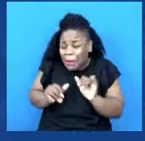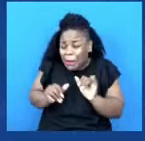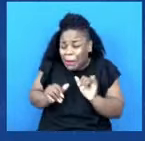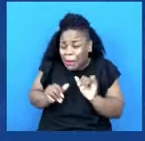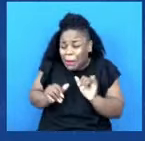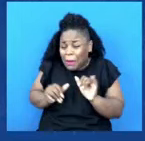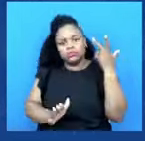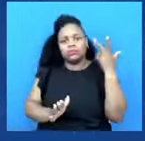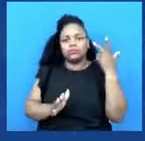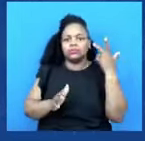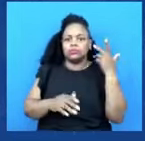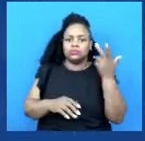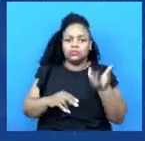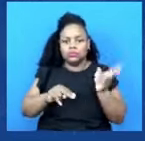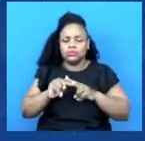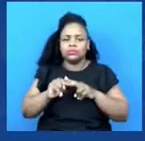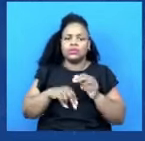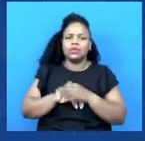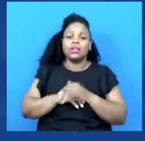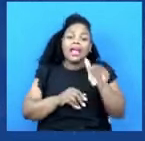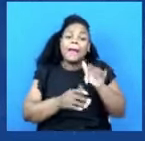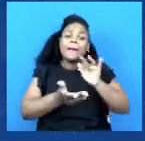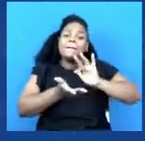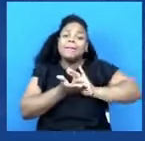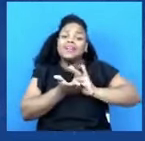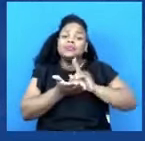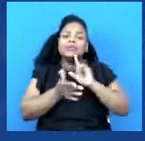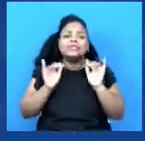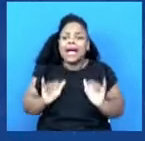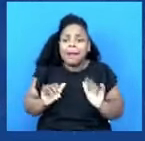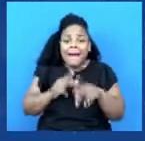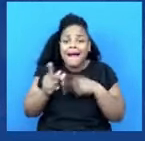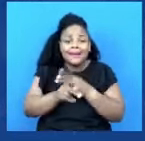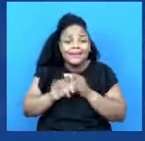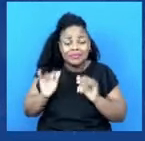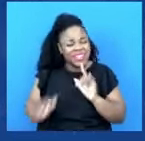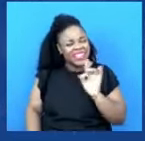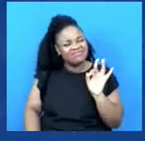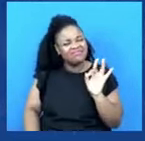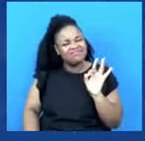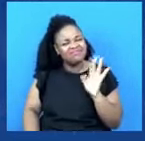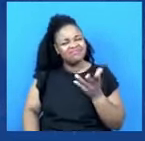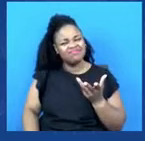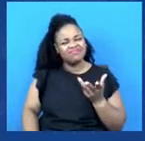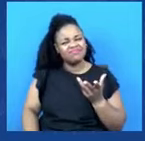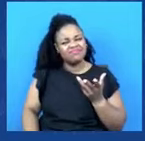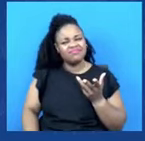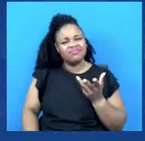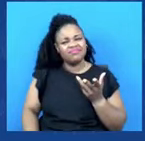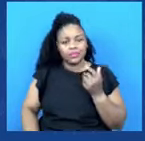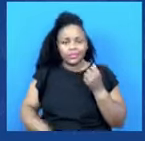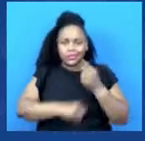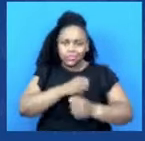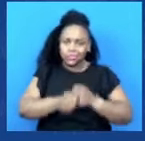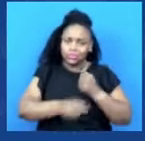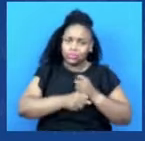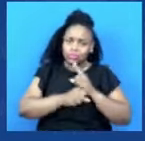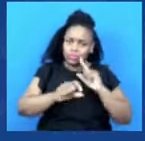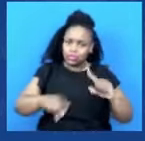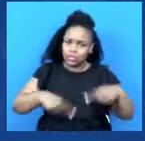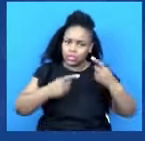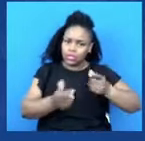For years, the price of many prescription drugs has dramatically outpaced inflation. These prices have put the squeeze on